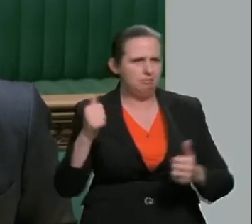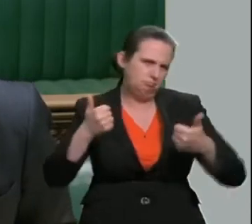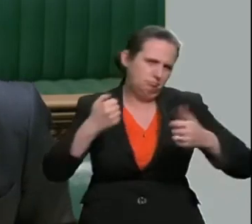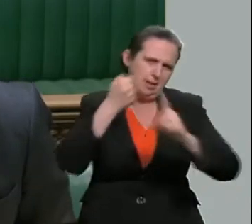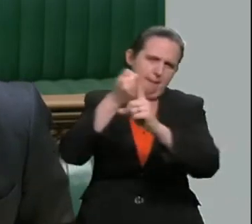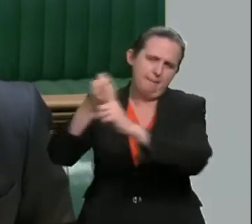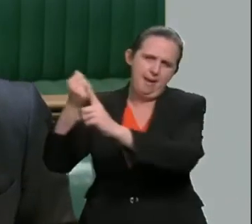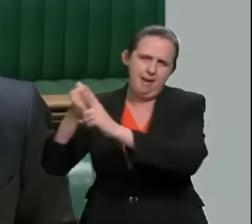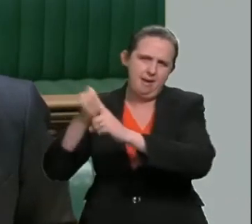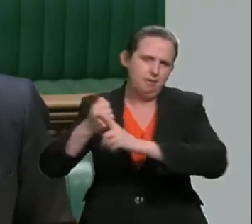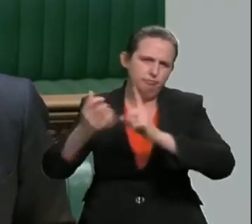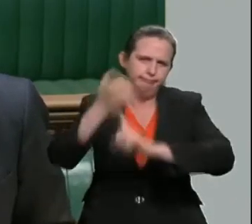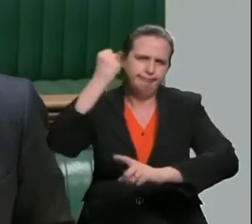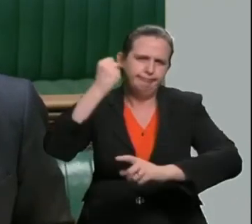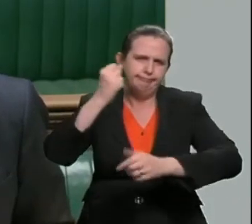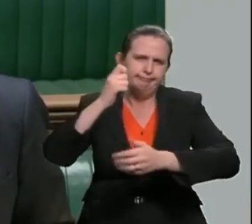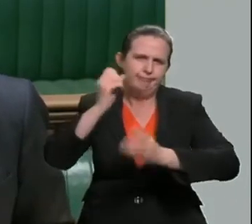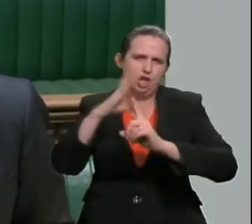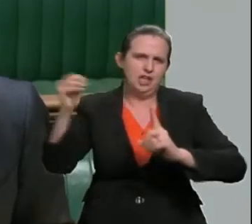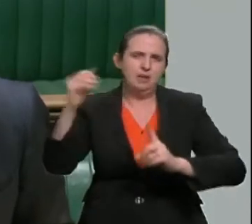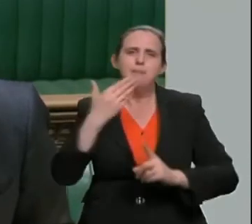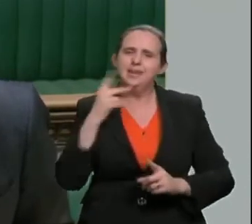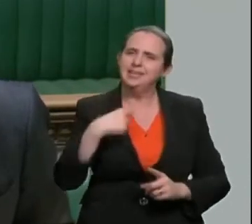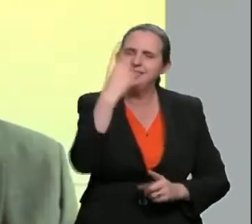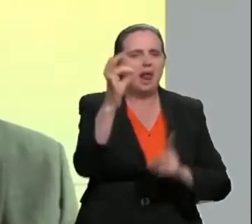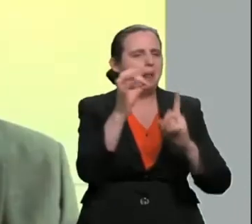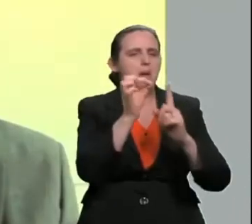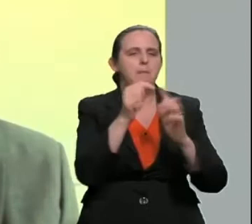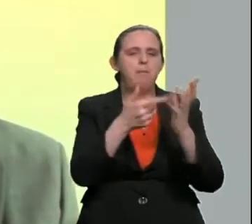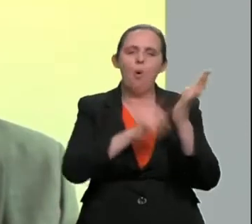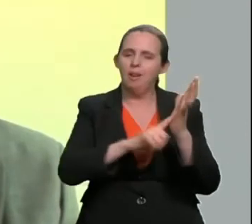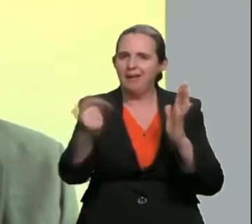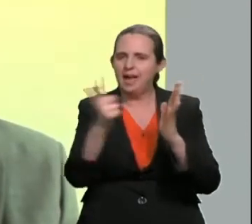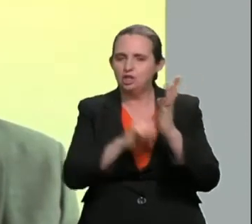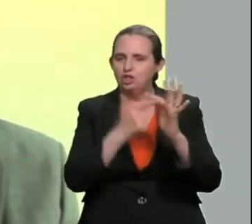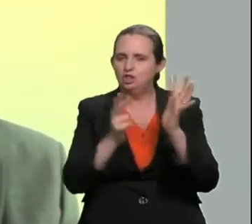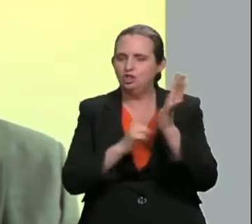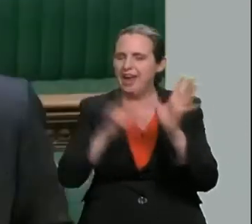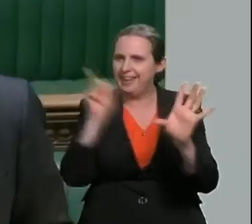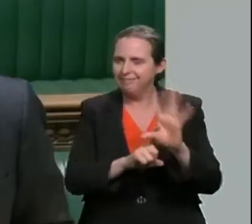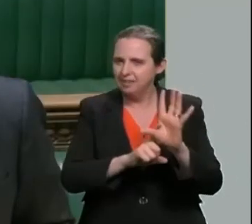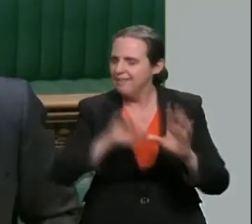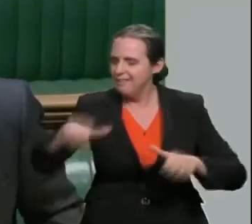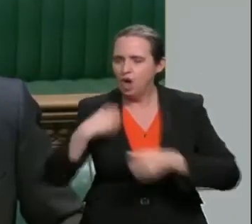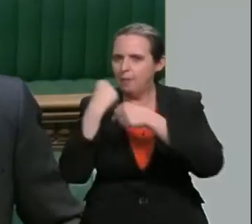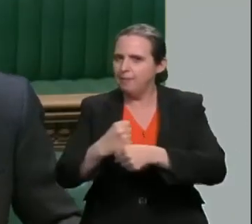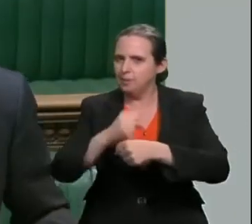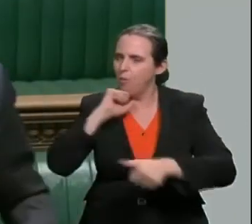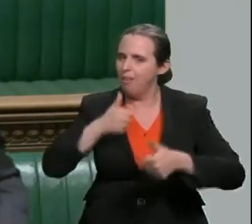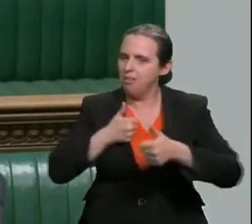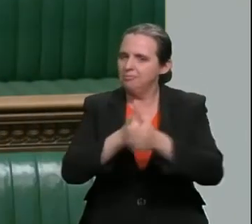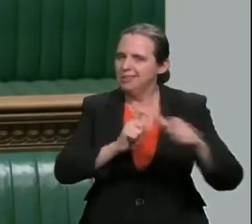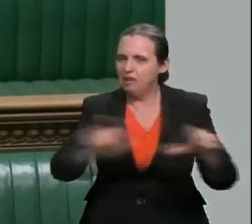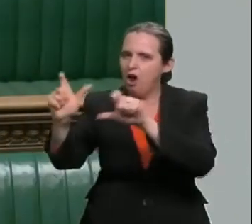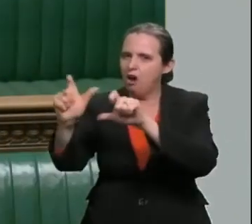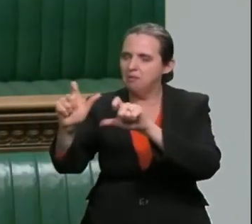continue to do so. And I can tell Paul and Jenny that our commitment to levelling up is absolutely rock solid throughout this country.